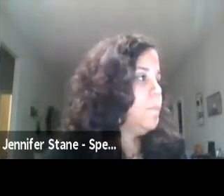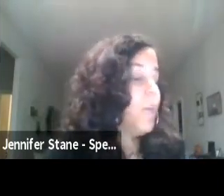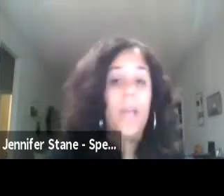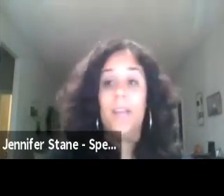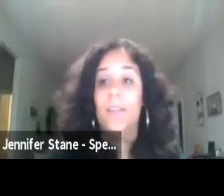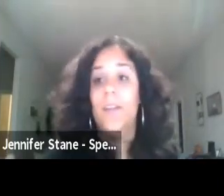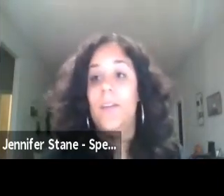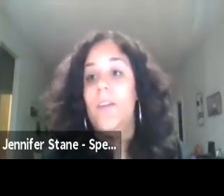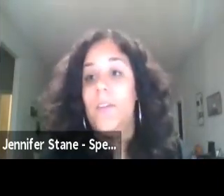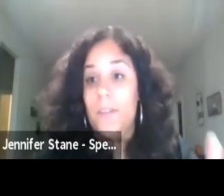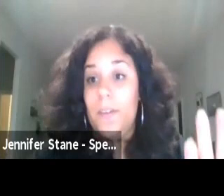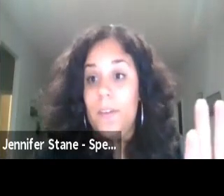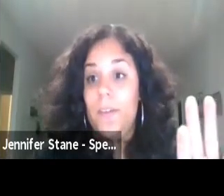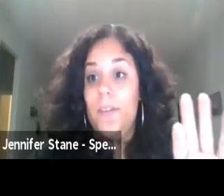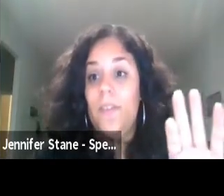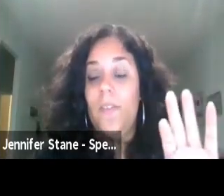Okay.